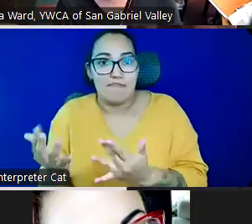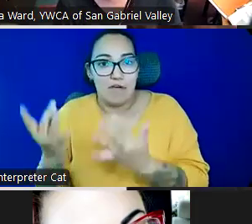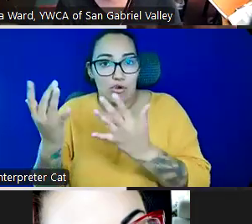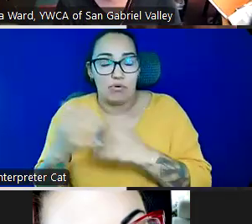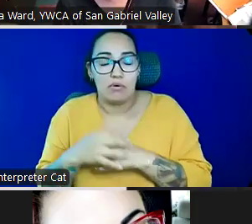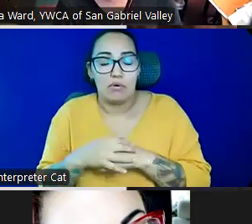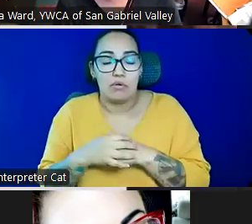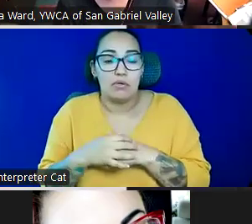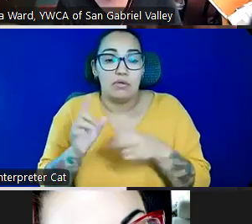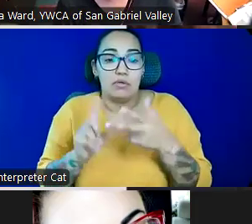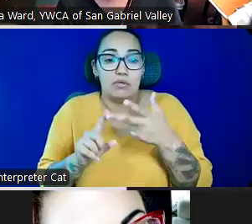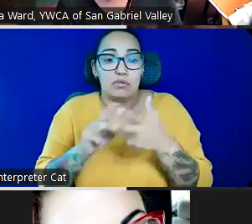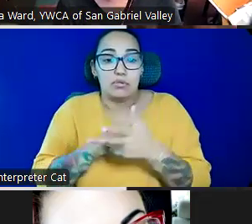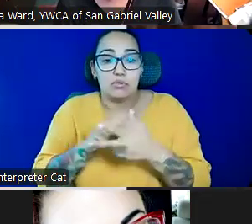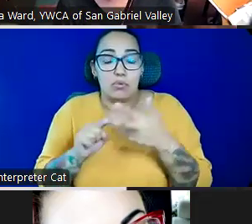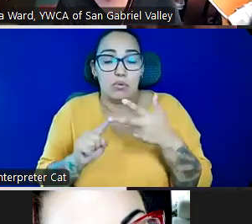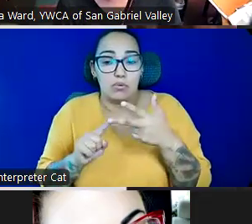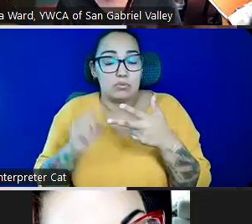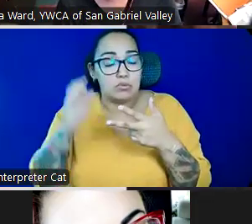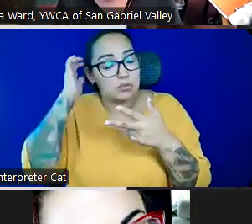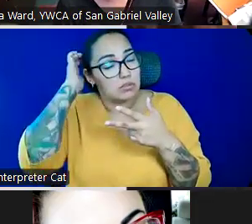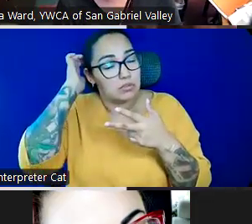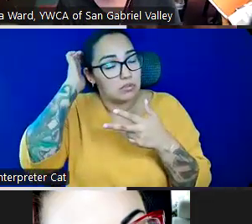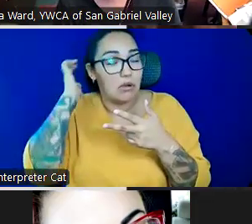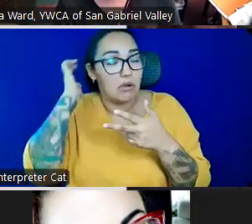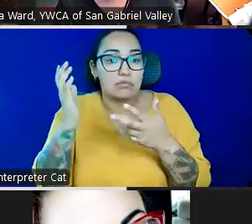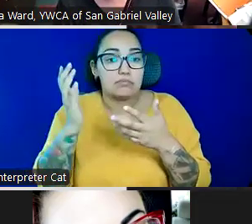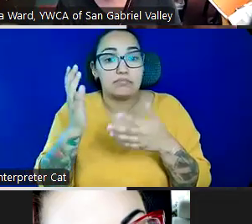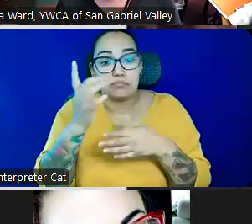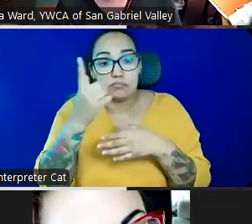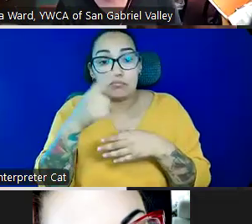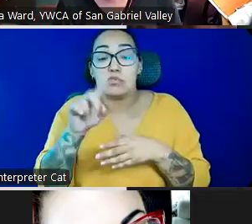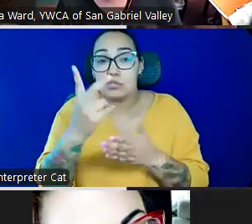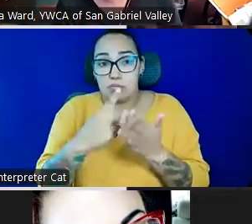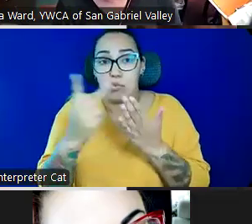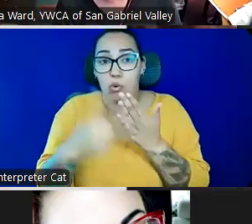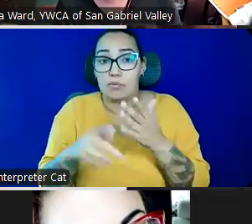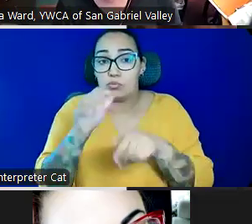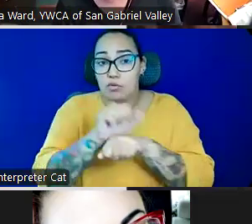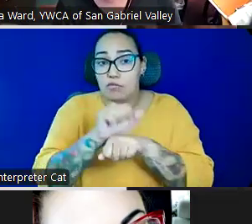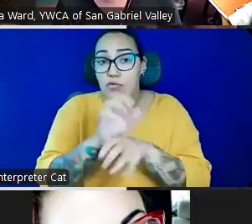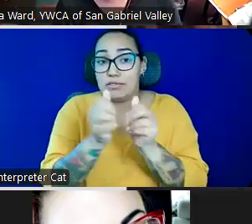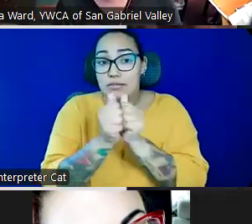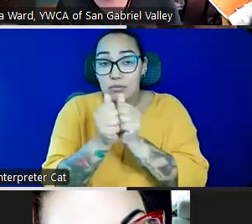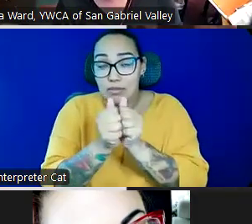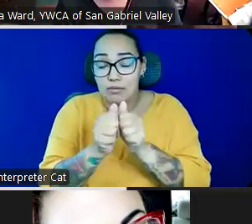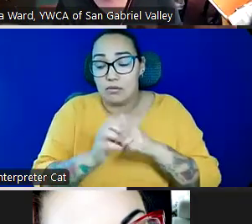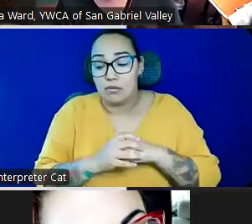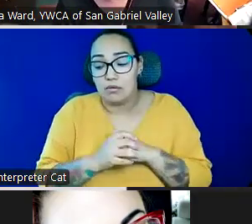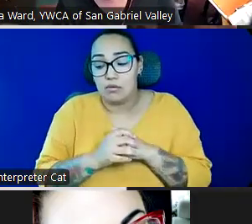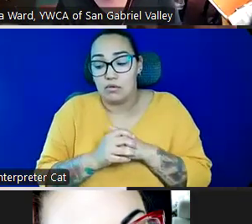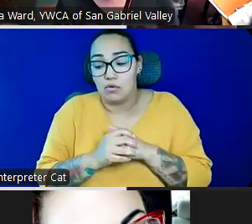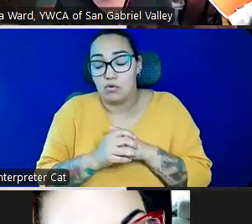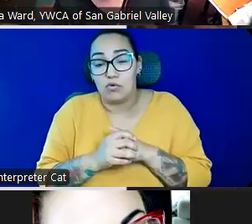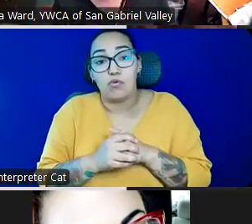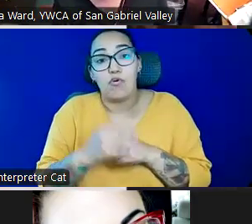so those are some of the programs that we have worked with. There's